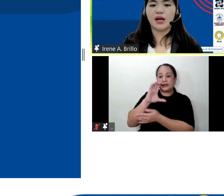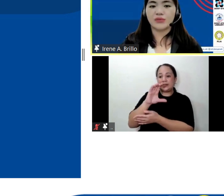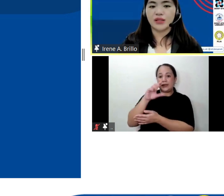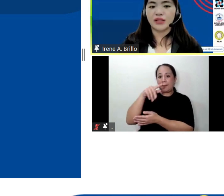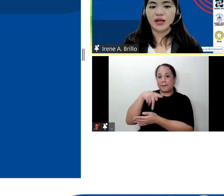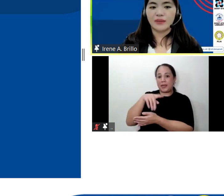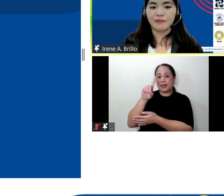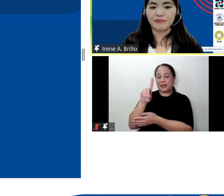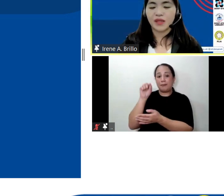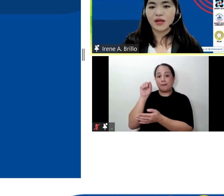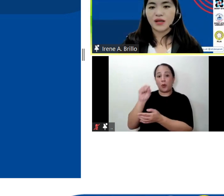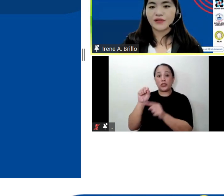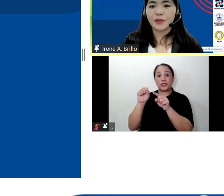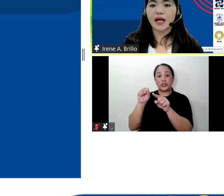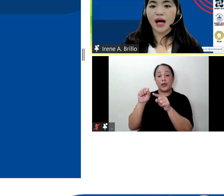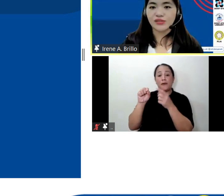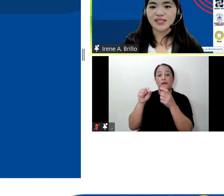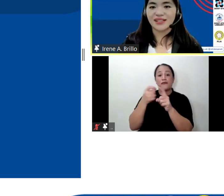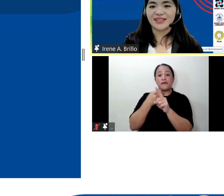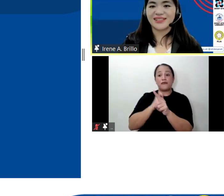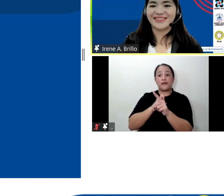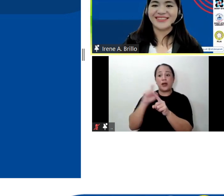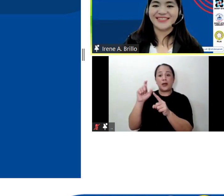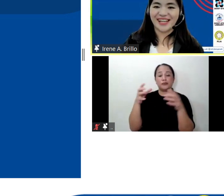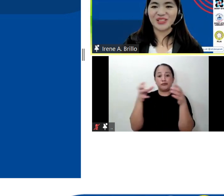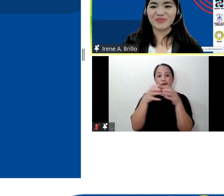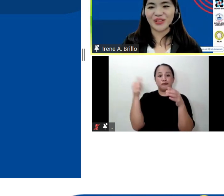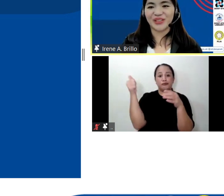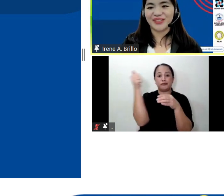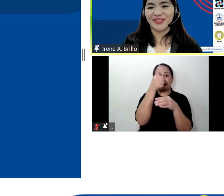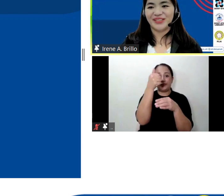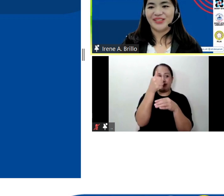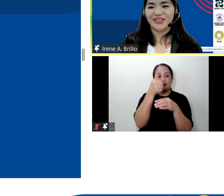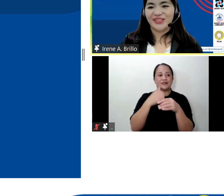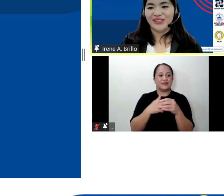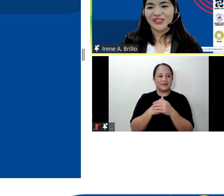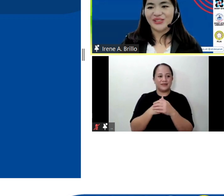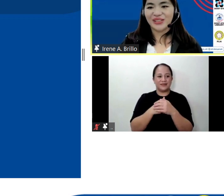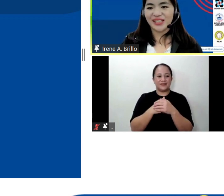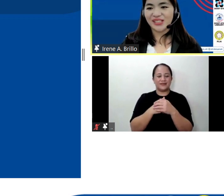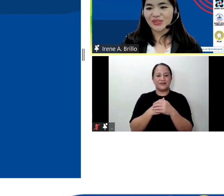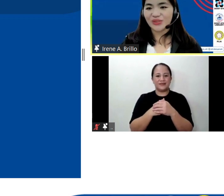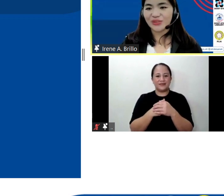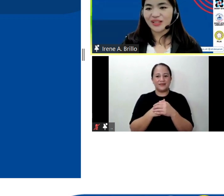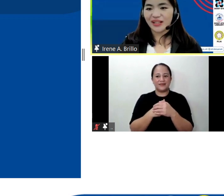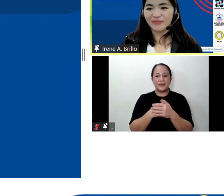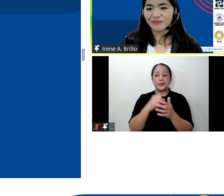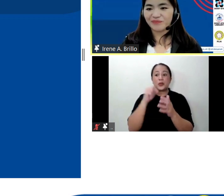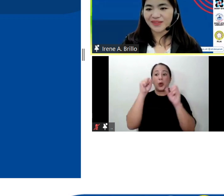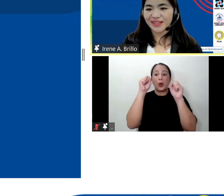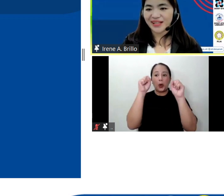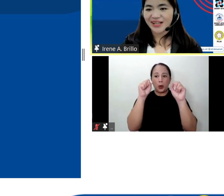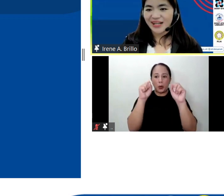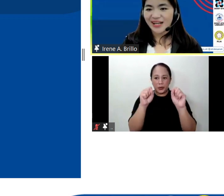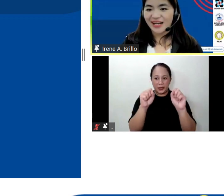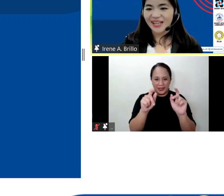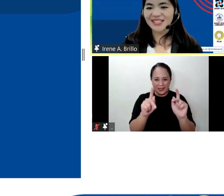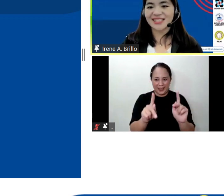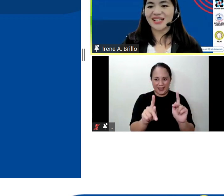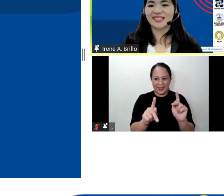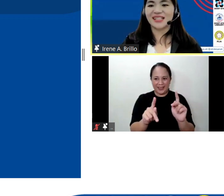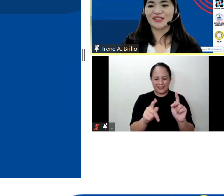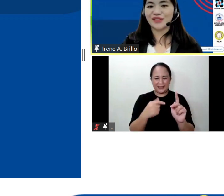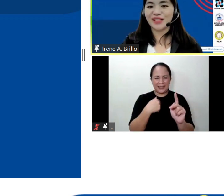from our from the council. Ayun po. Okay, so I